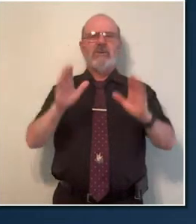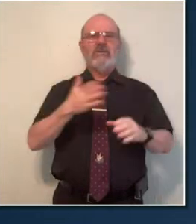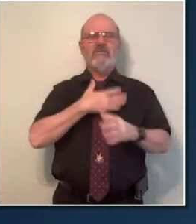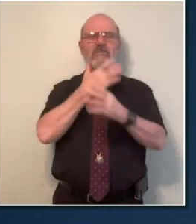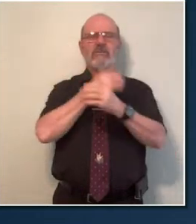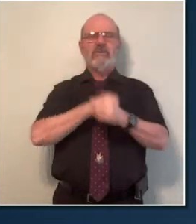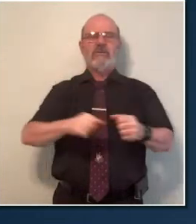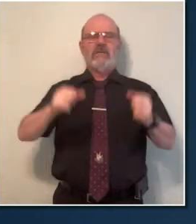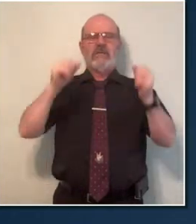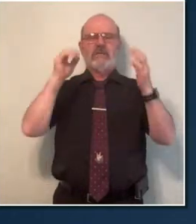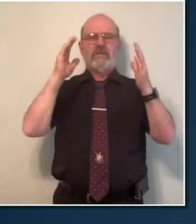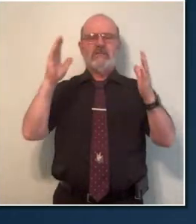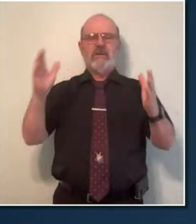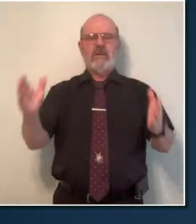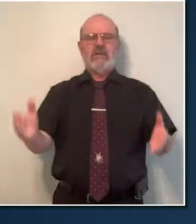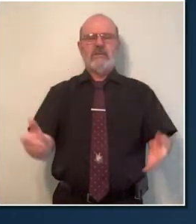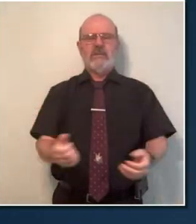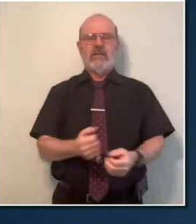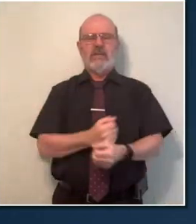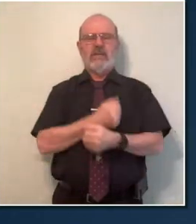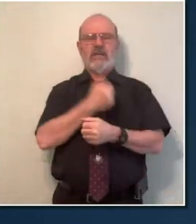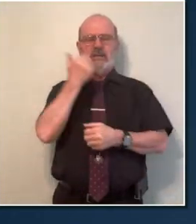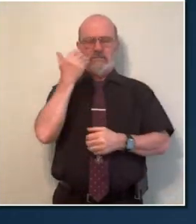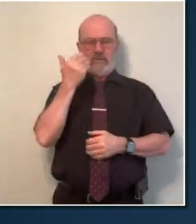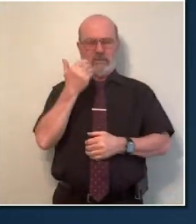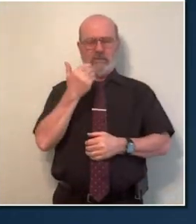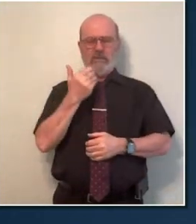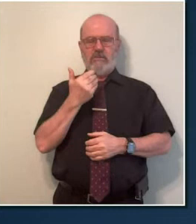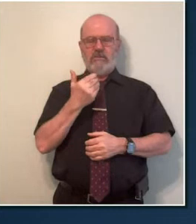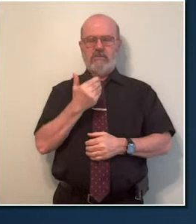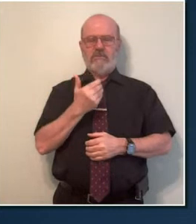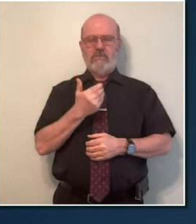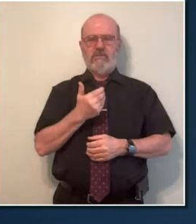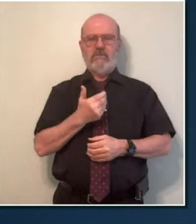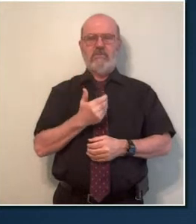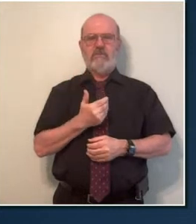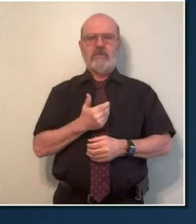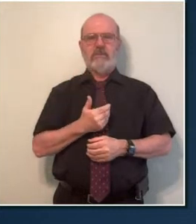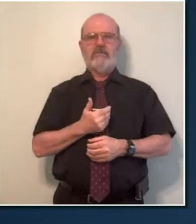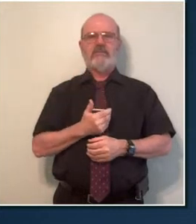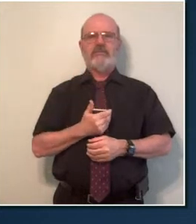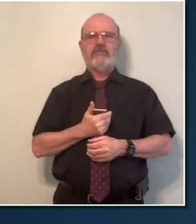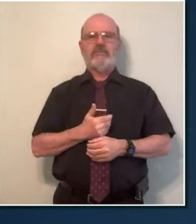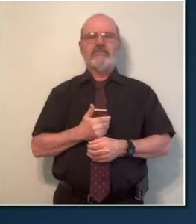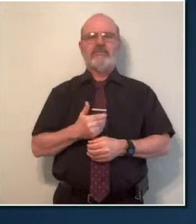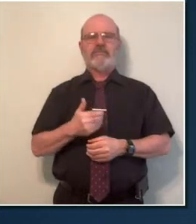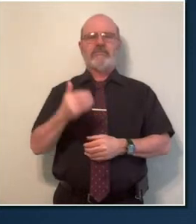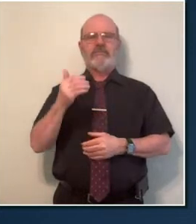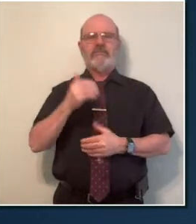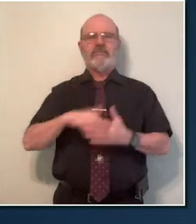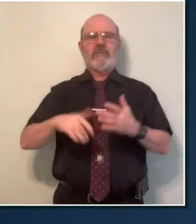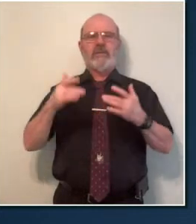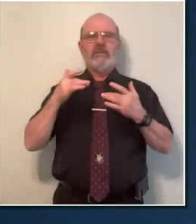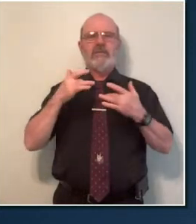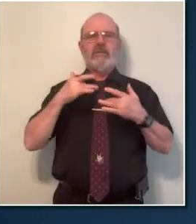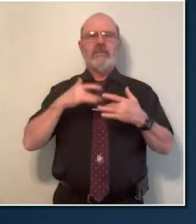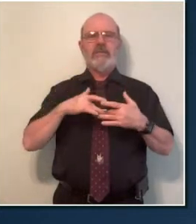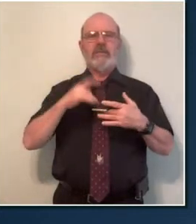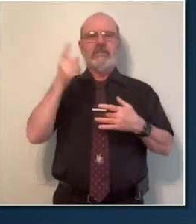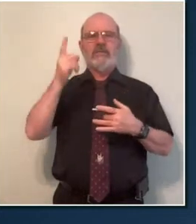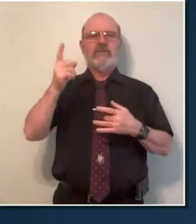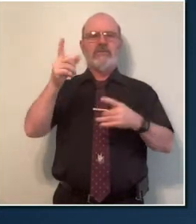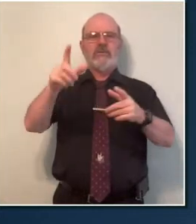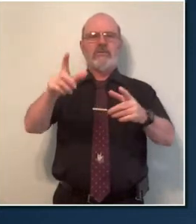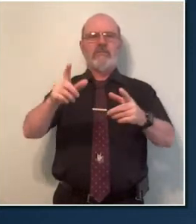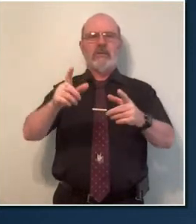wonderful, is my Savior's love for me. Verse 4, he took